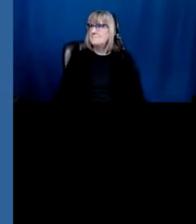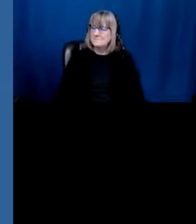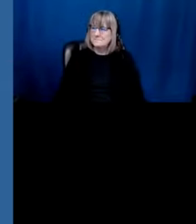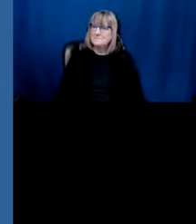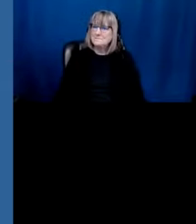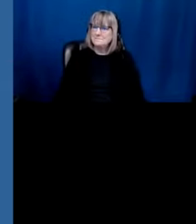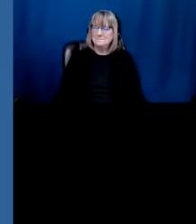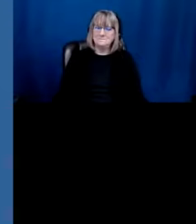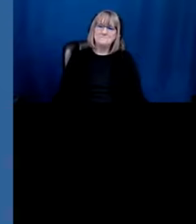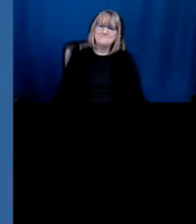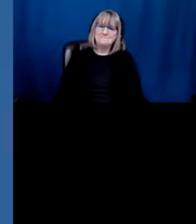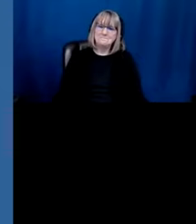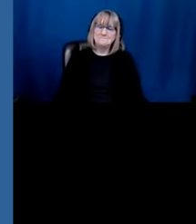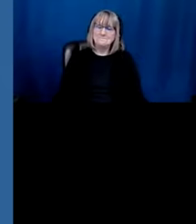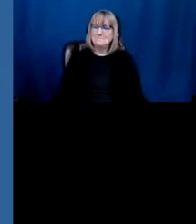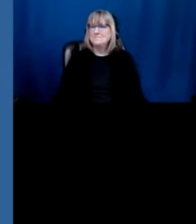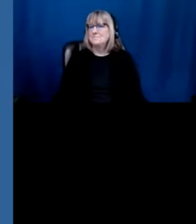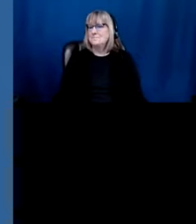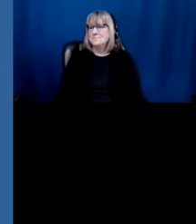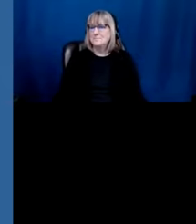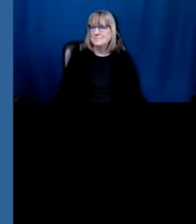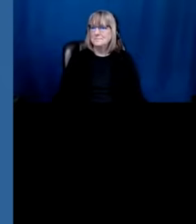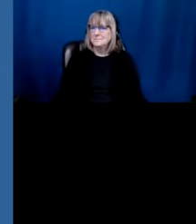de terminar la presentación.